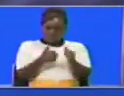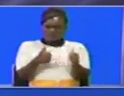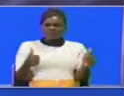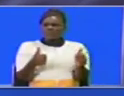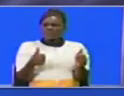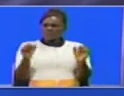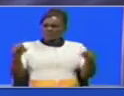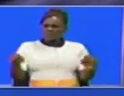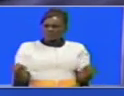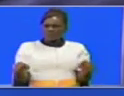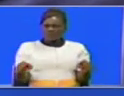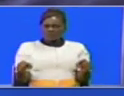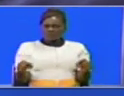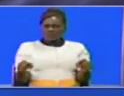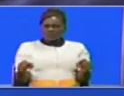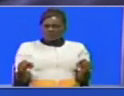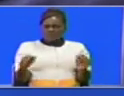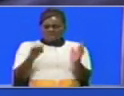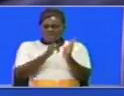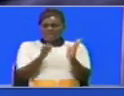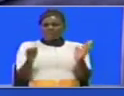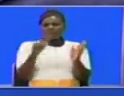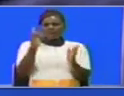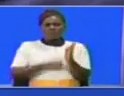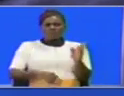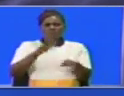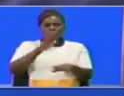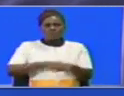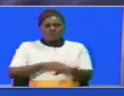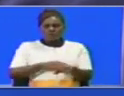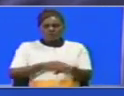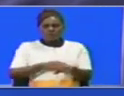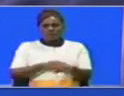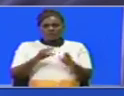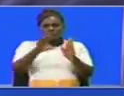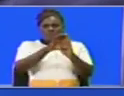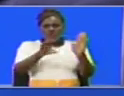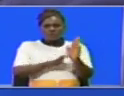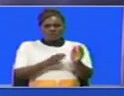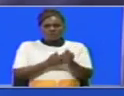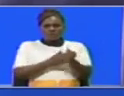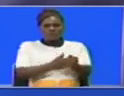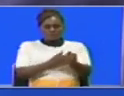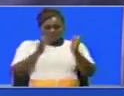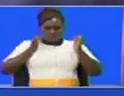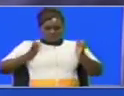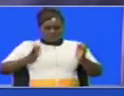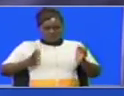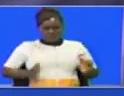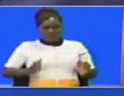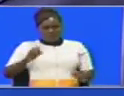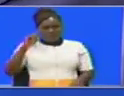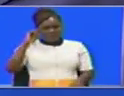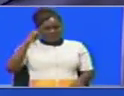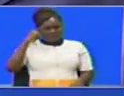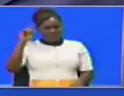elect them into political office, what could be the impact of that with regard to Chapter 6 of our Constitution on leadership and integrity? I think that is